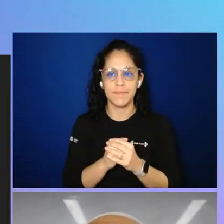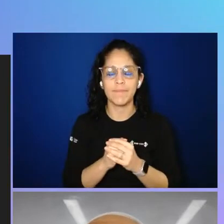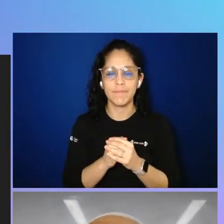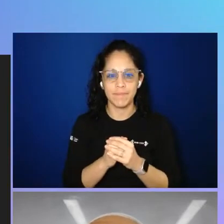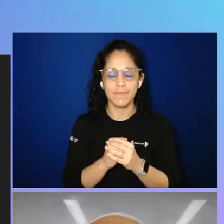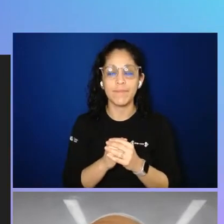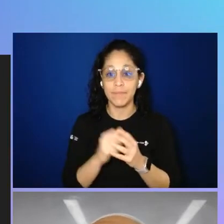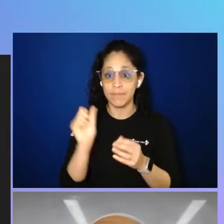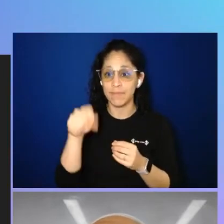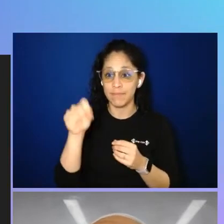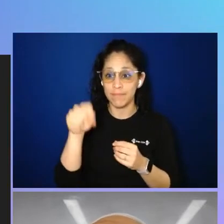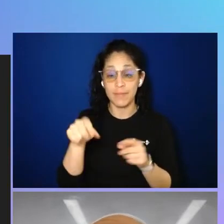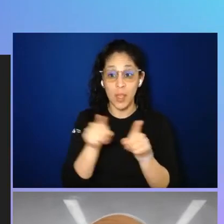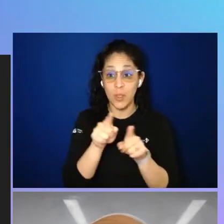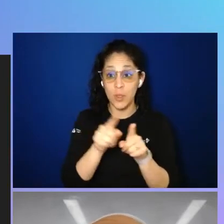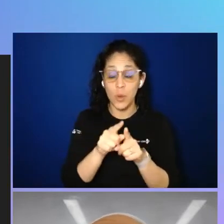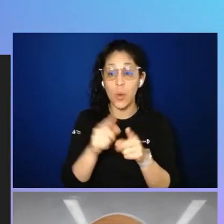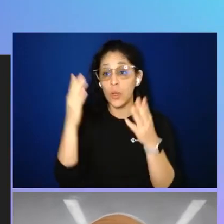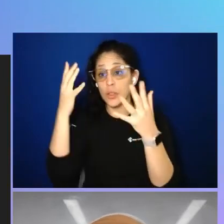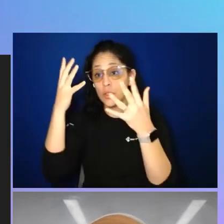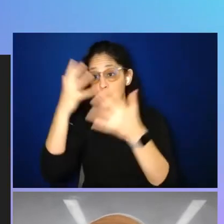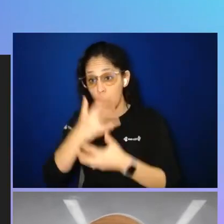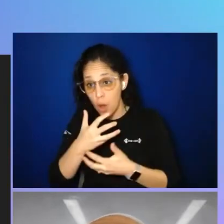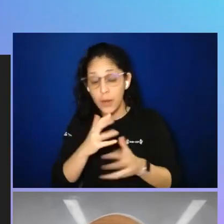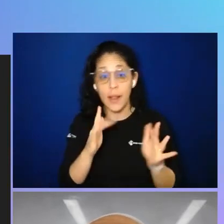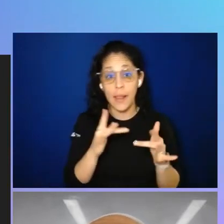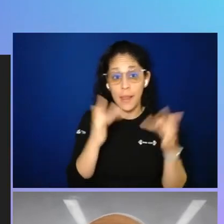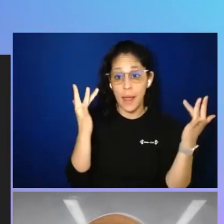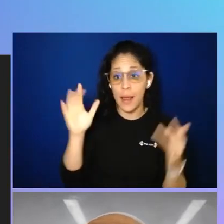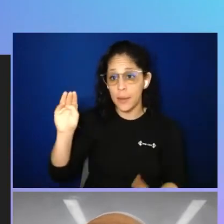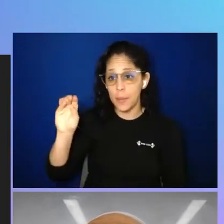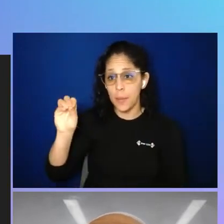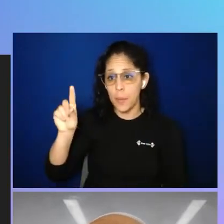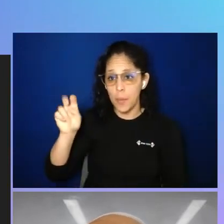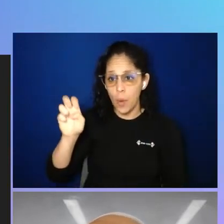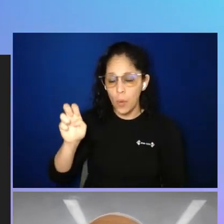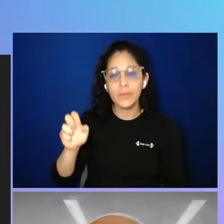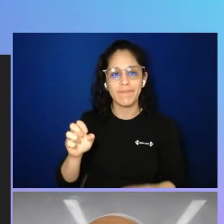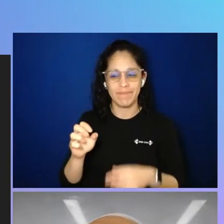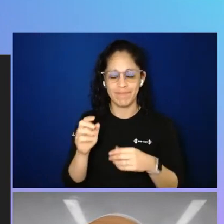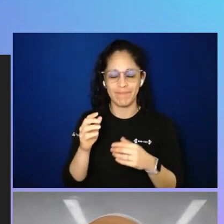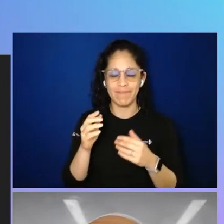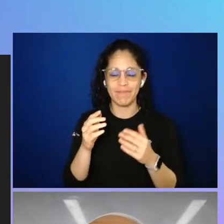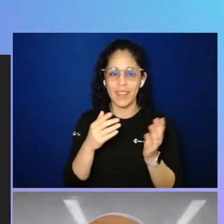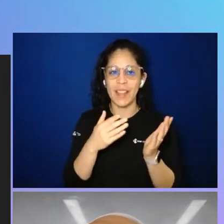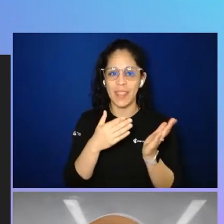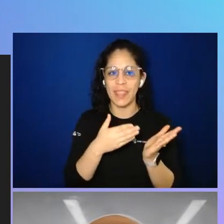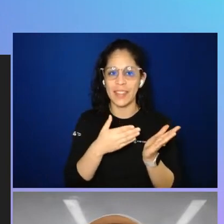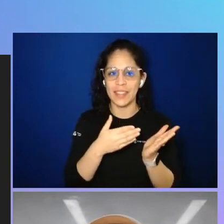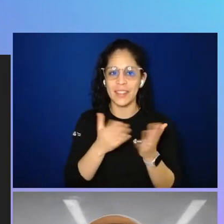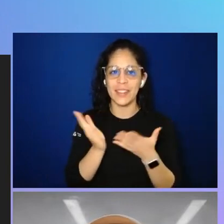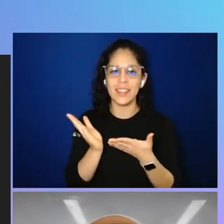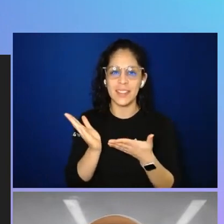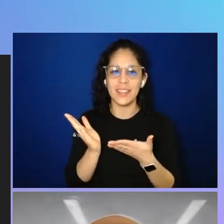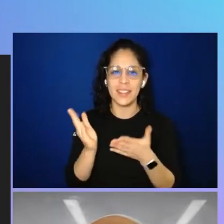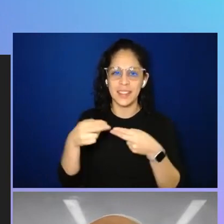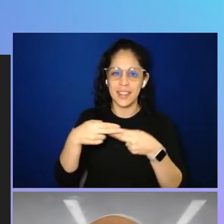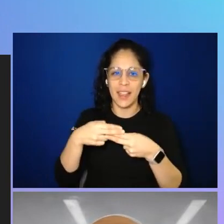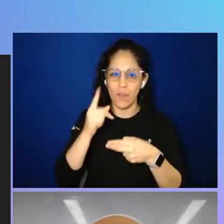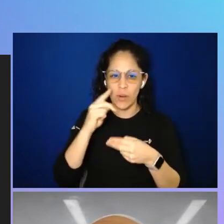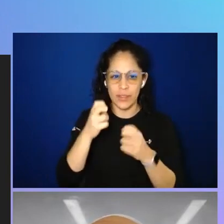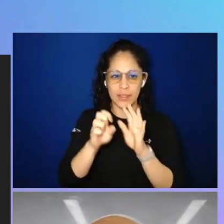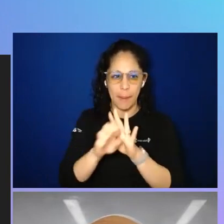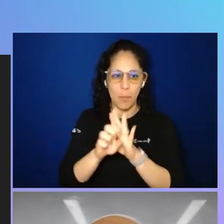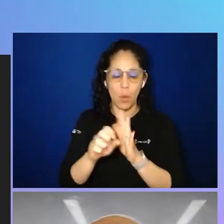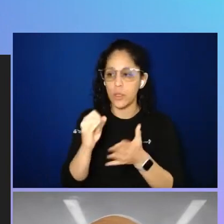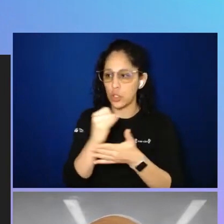And yeah, also dark and light modes. So I'm showing an example in the slide in a drawing of